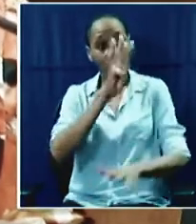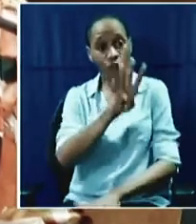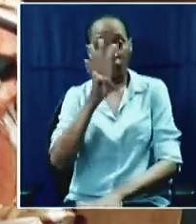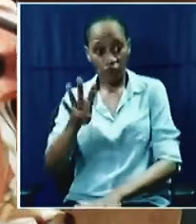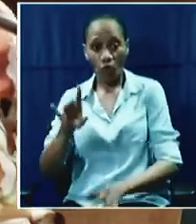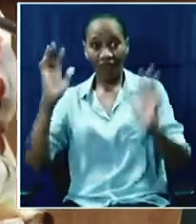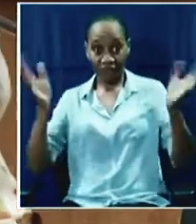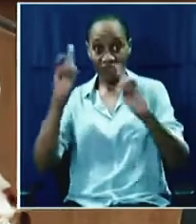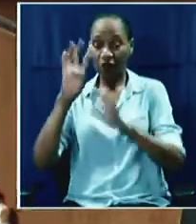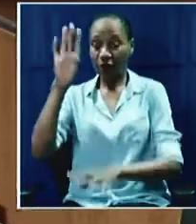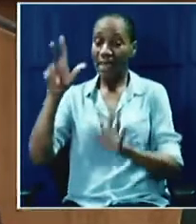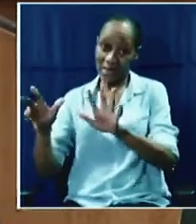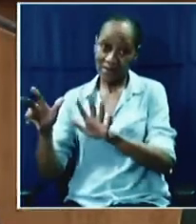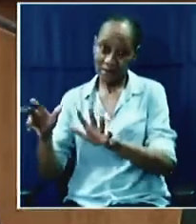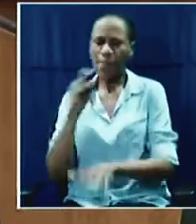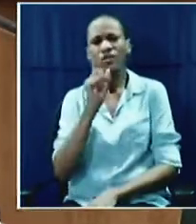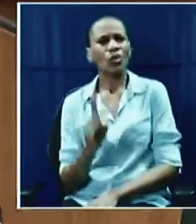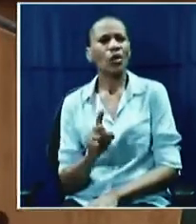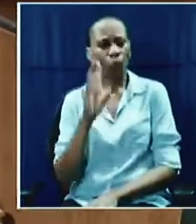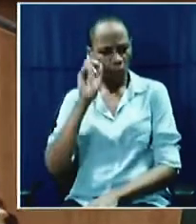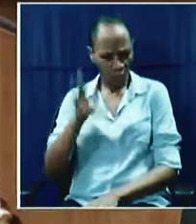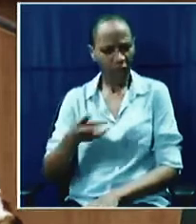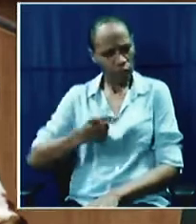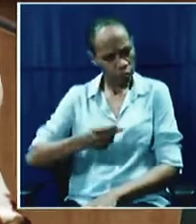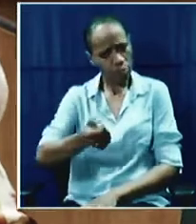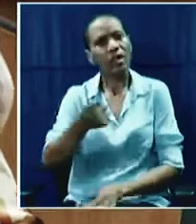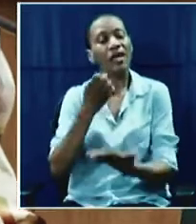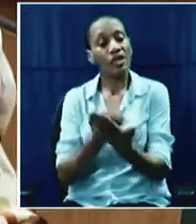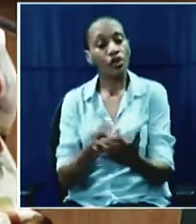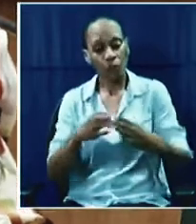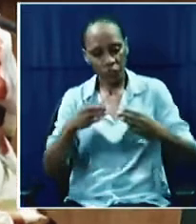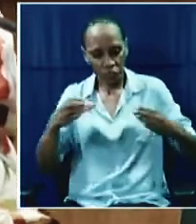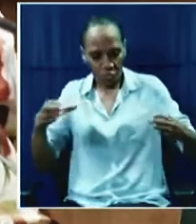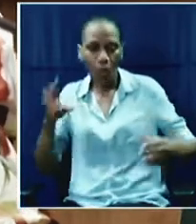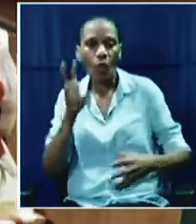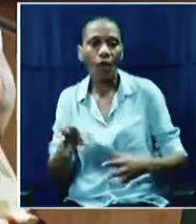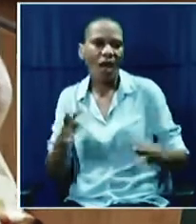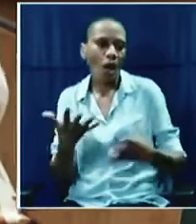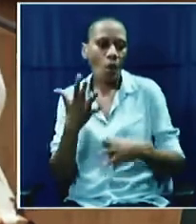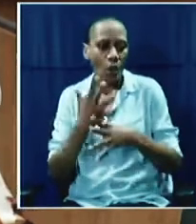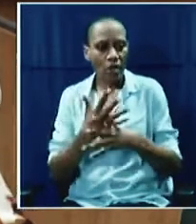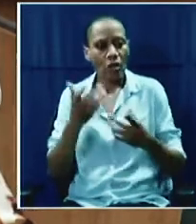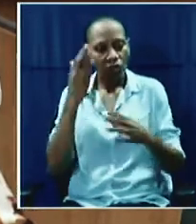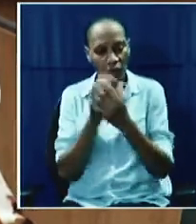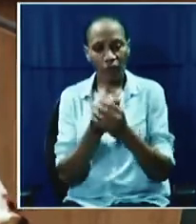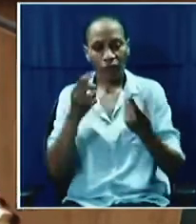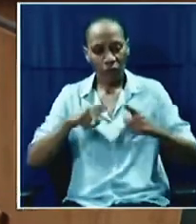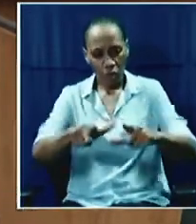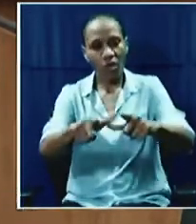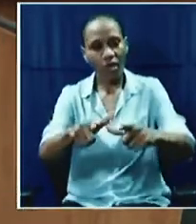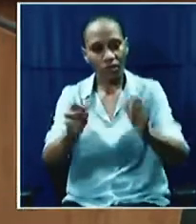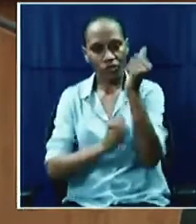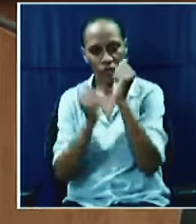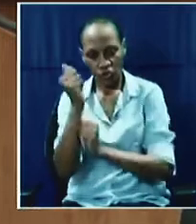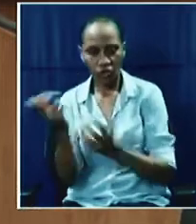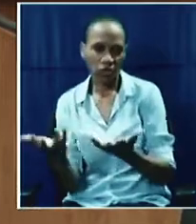metros. This will contribute to accelerating our economic growth through local economic development. It will